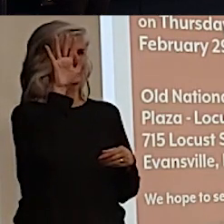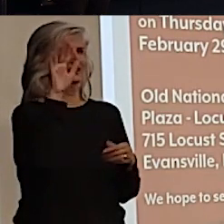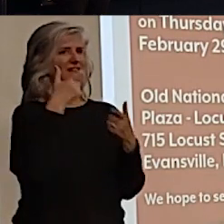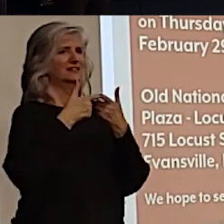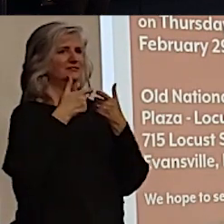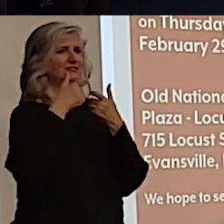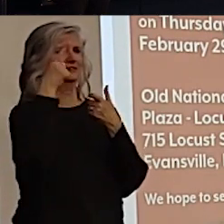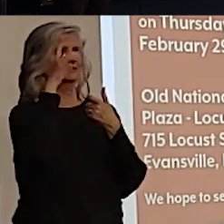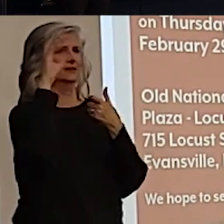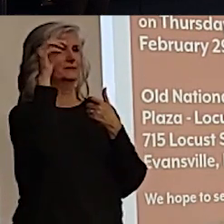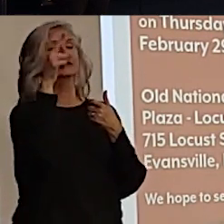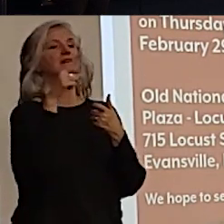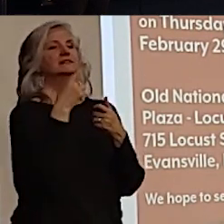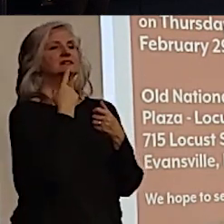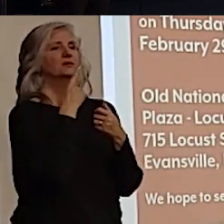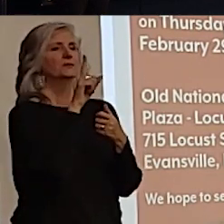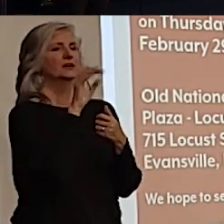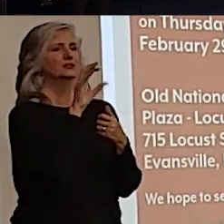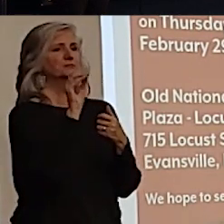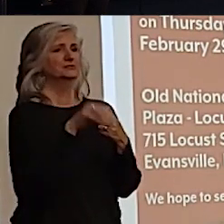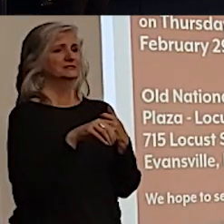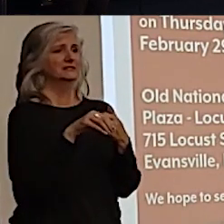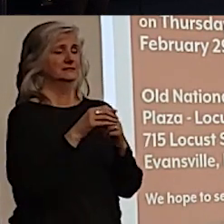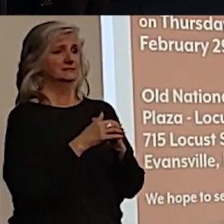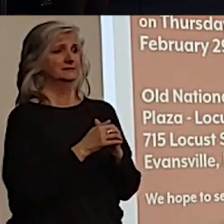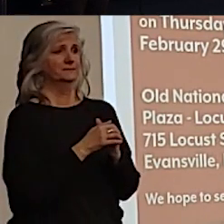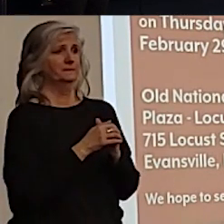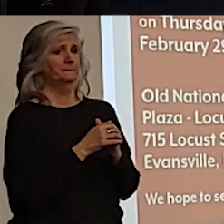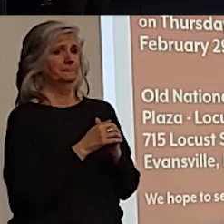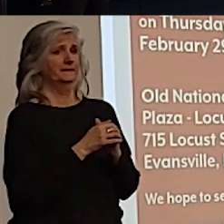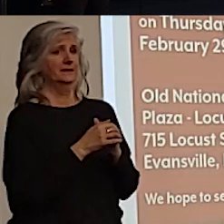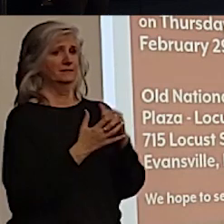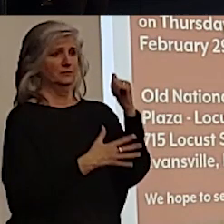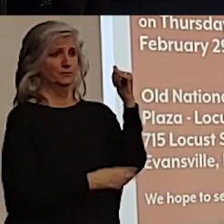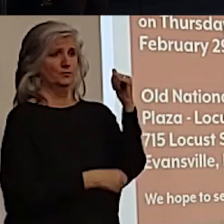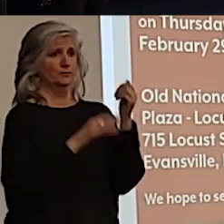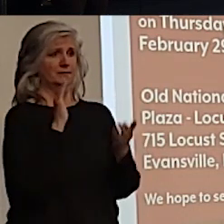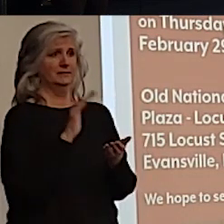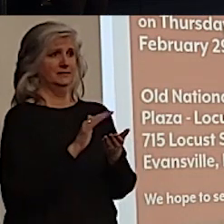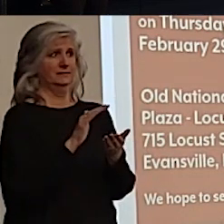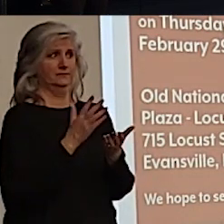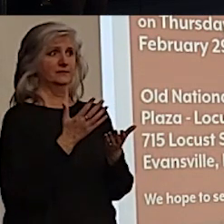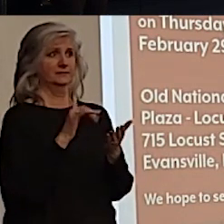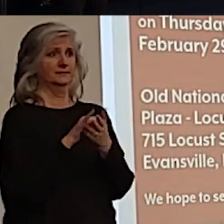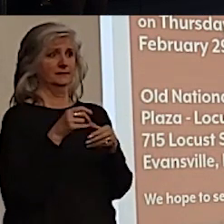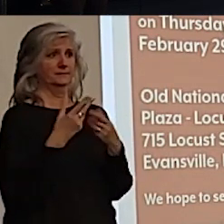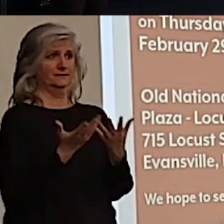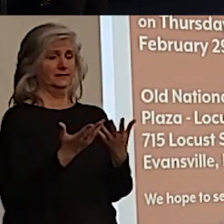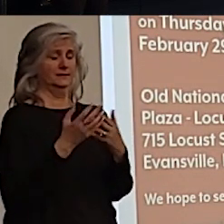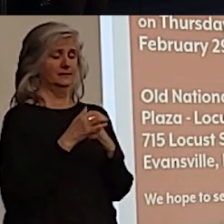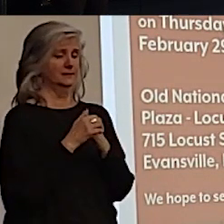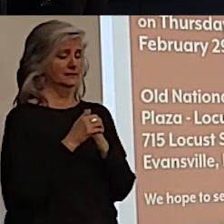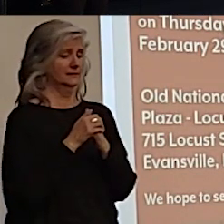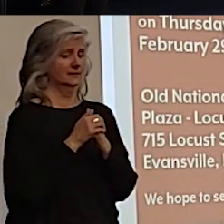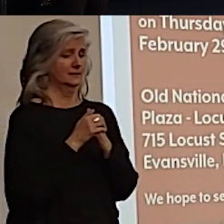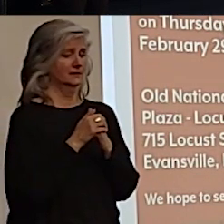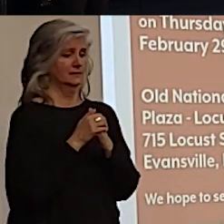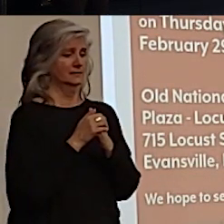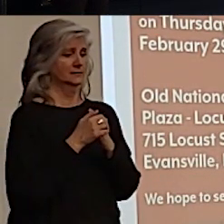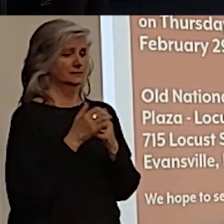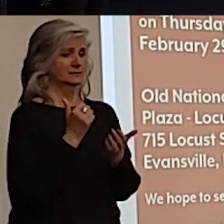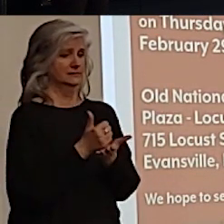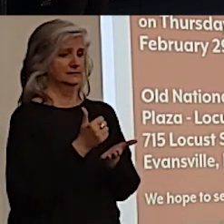that almost 100% of the poor relief that they provided was to